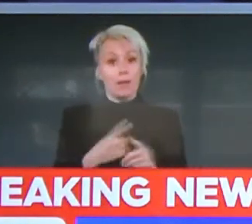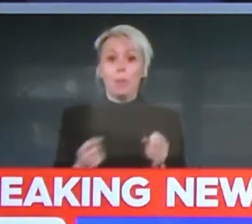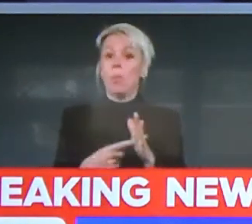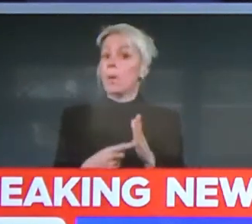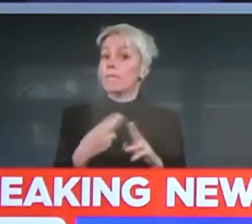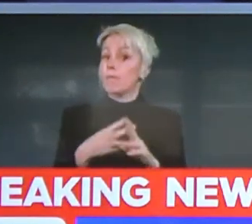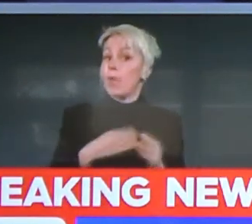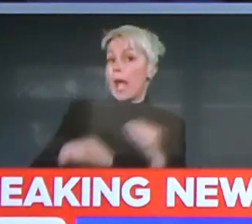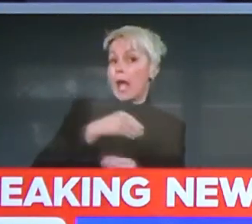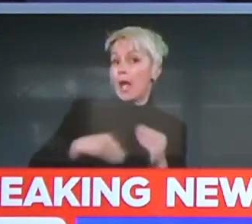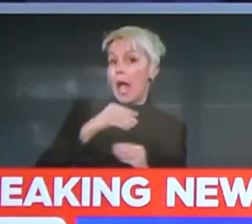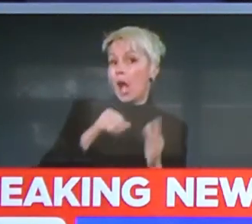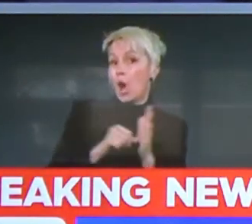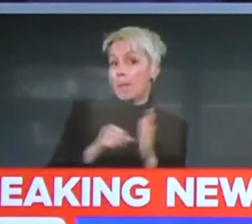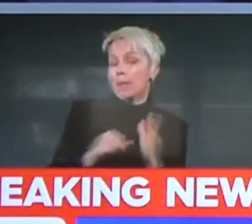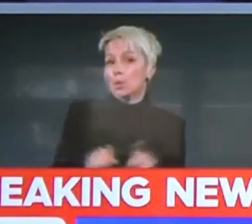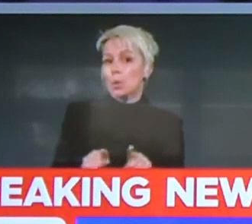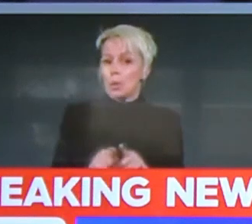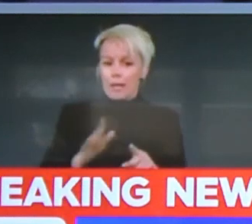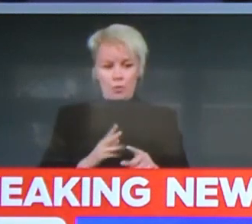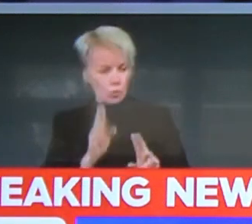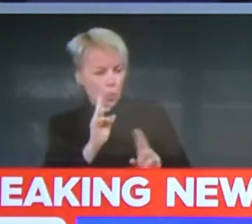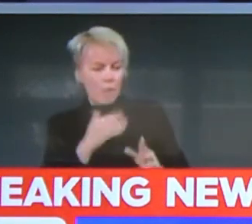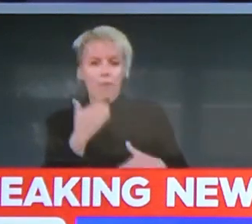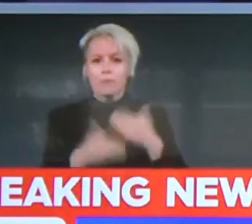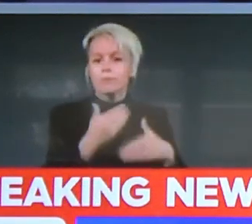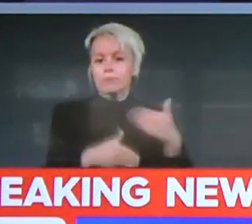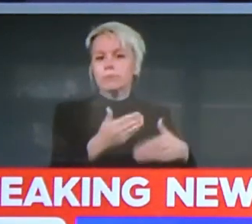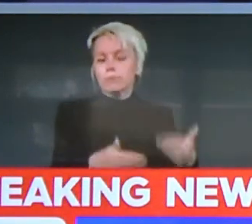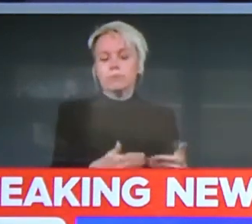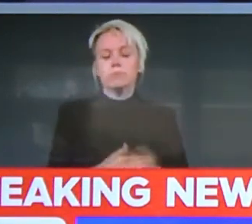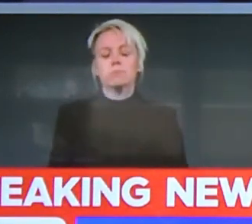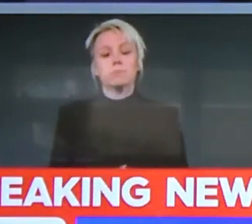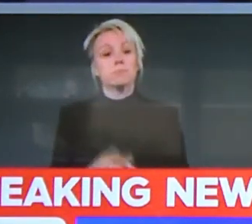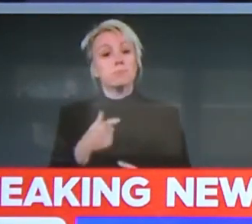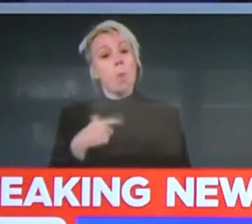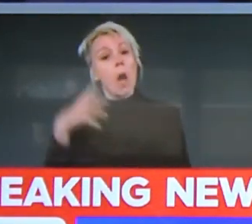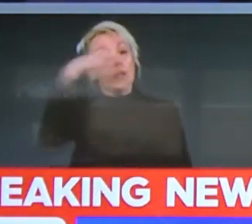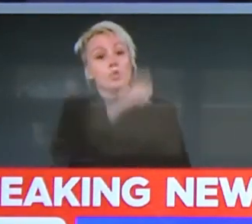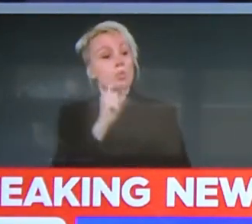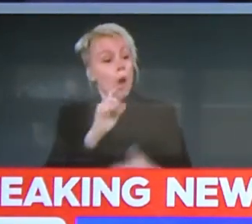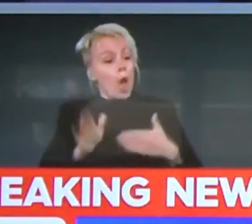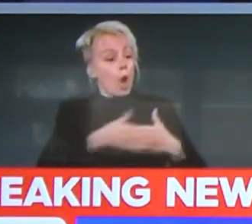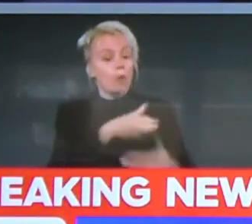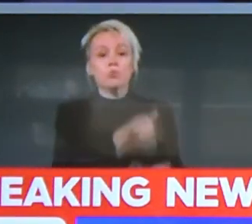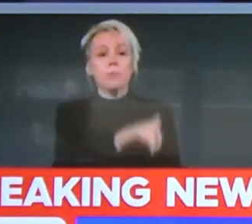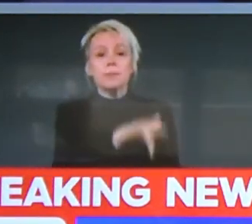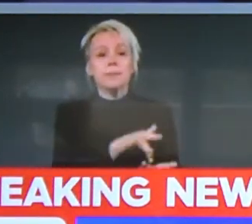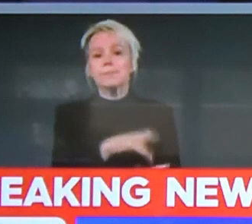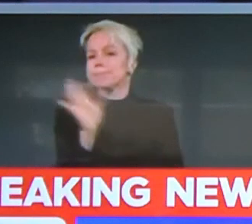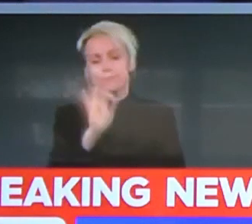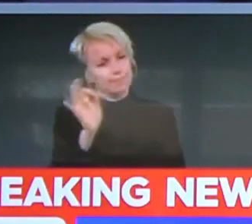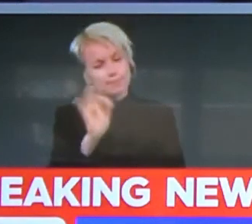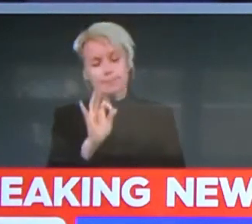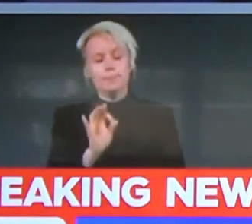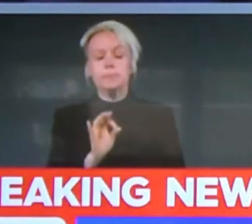to operate and function as much as possible. So I don't leap to that conclusion, Phil. What we will do is put these measures